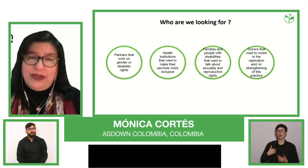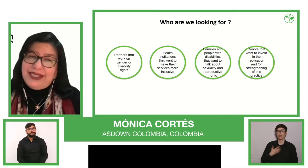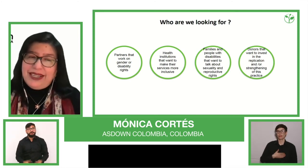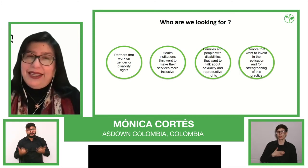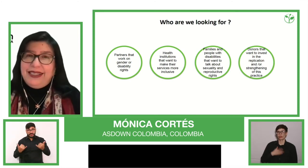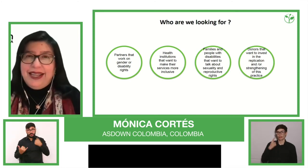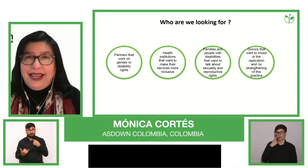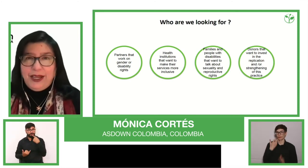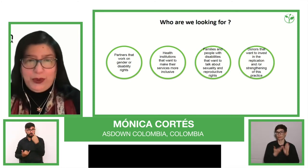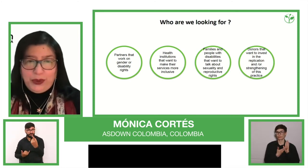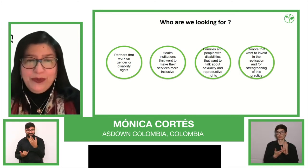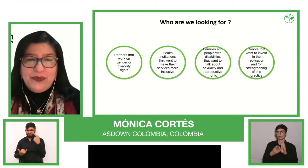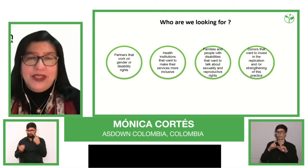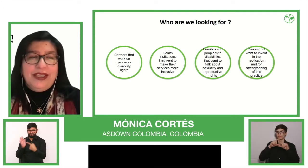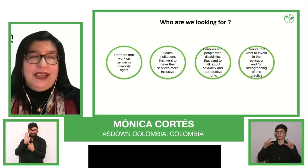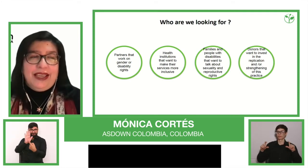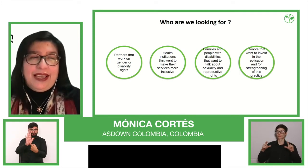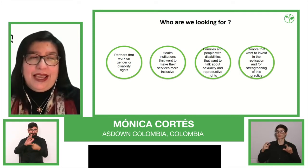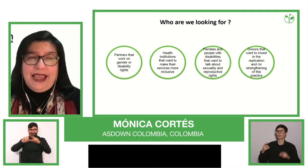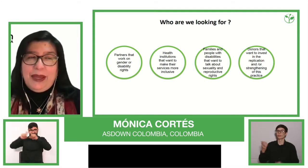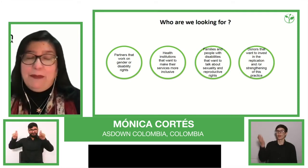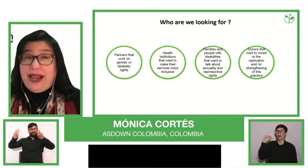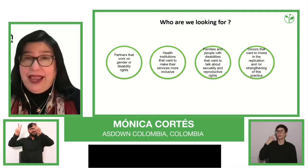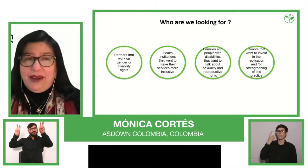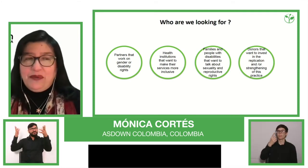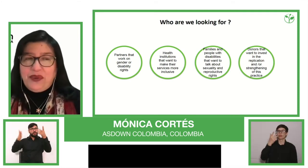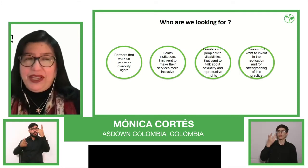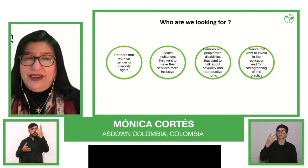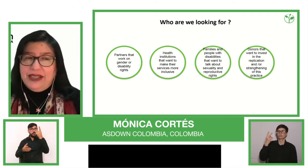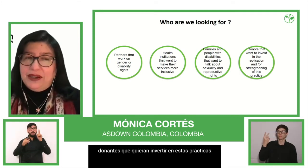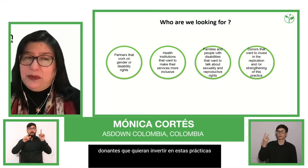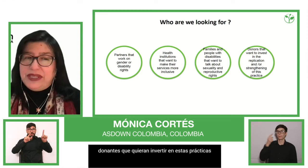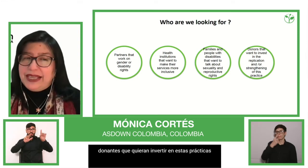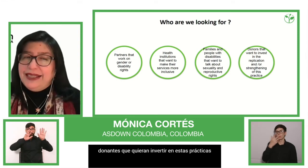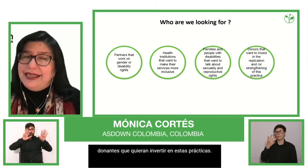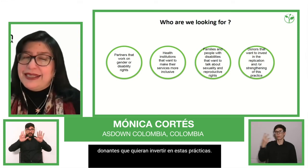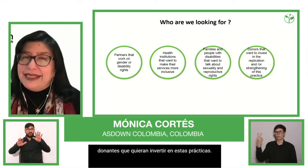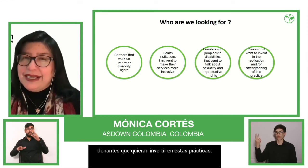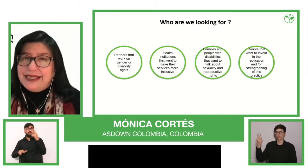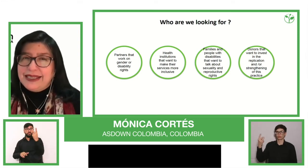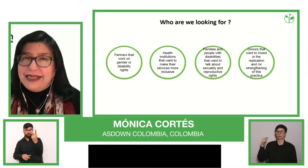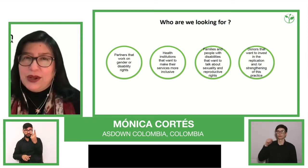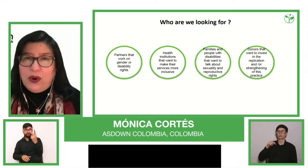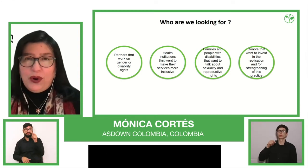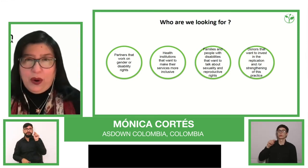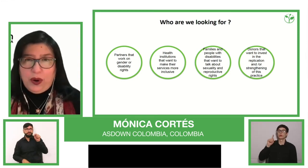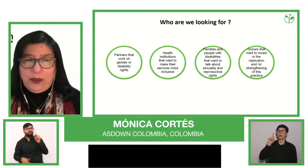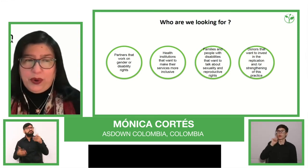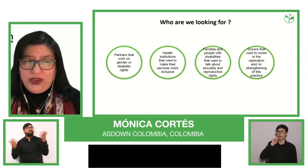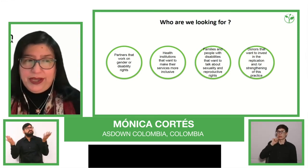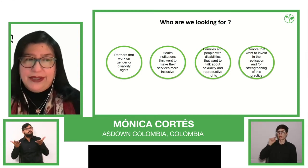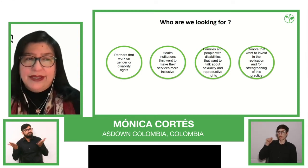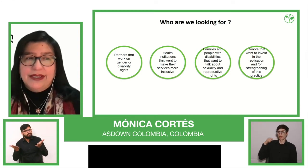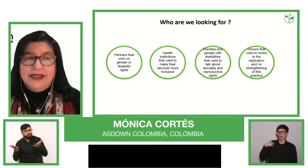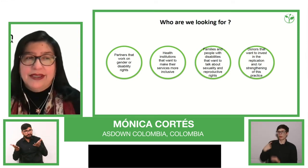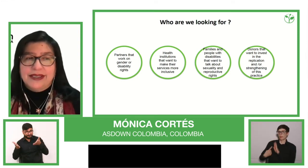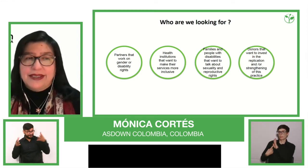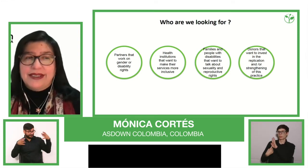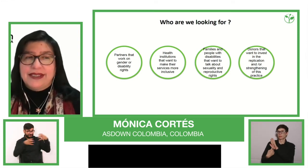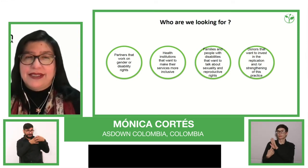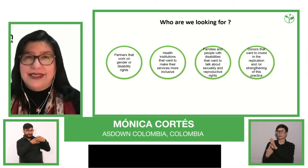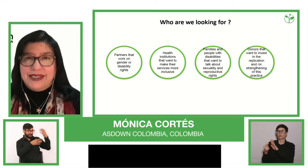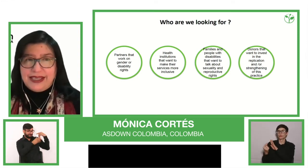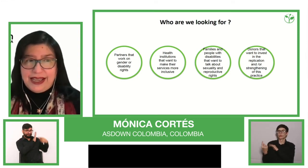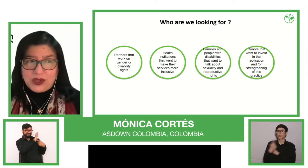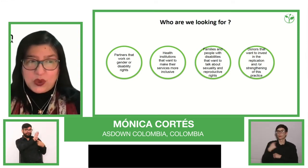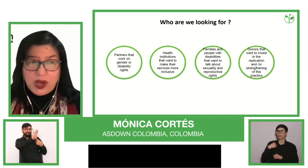from 1992 by Anna Finger that represents the scene on our project. que